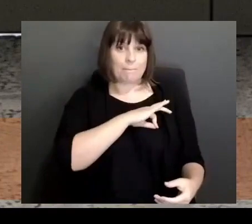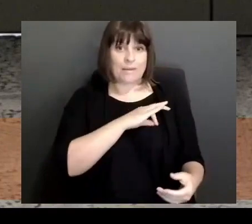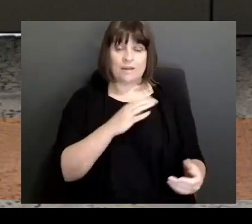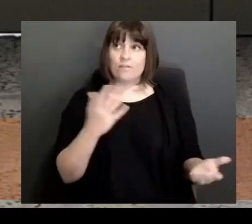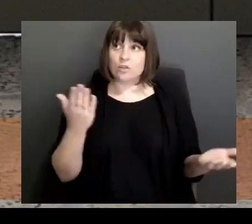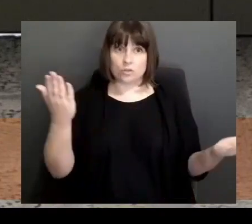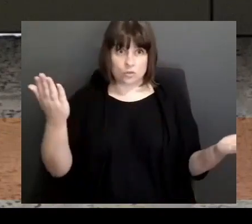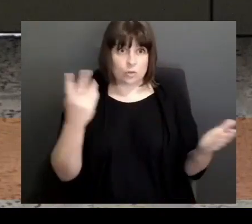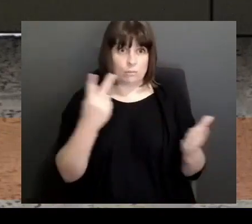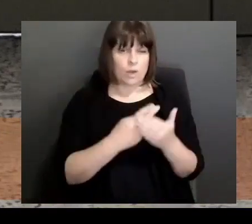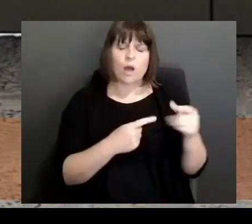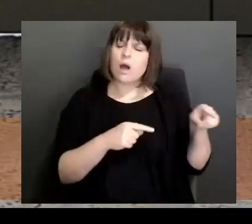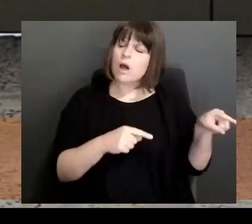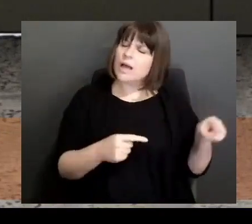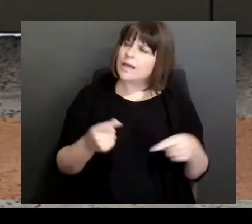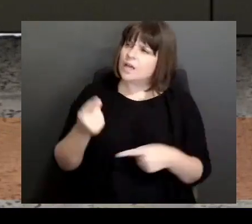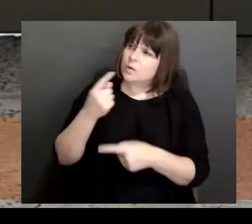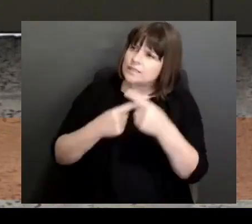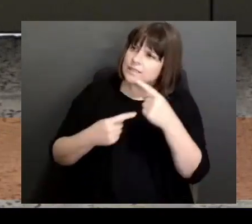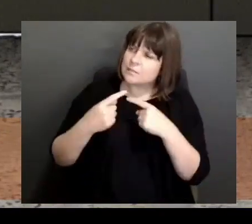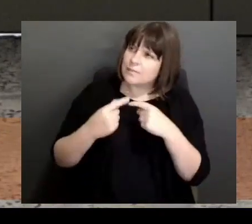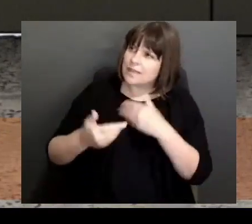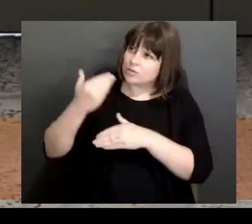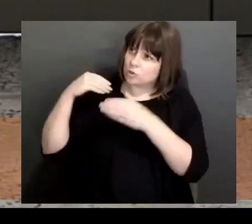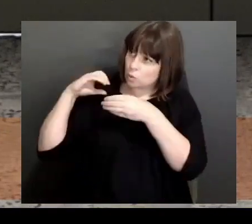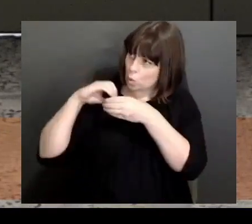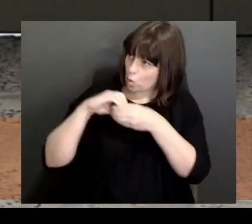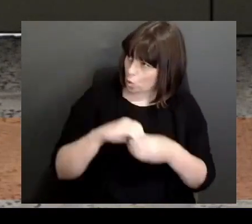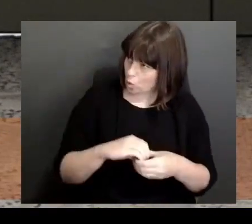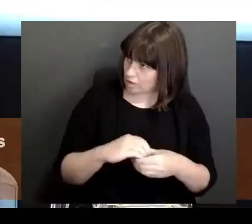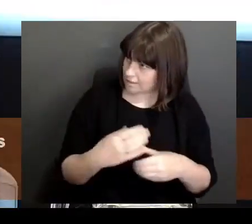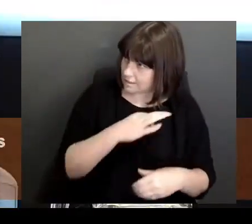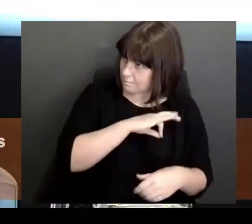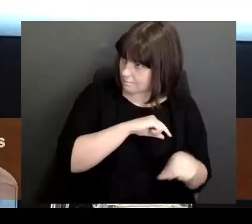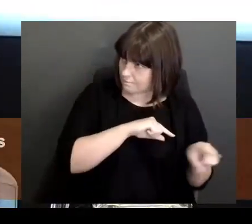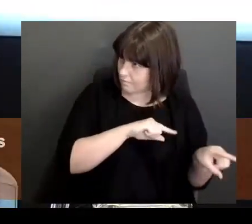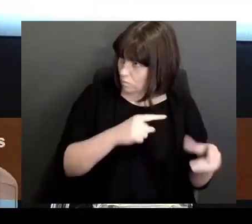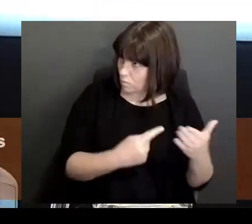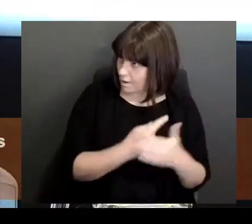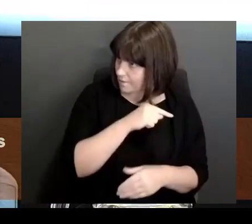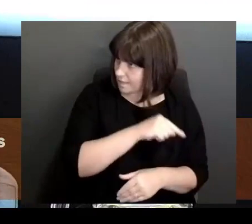for traditional owners and what will happen there? I'm not able to give you